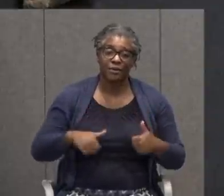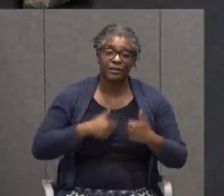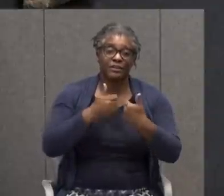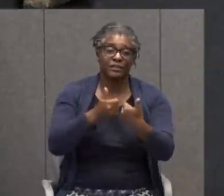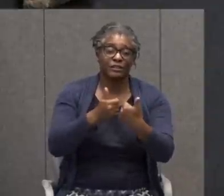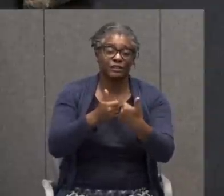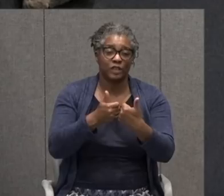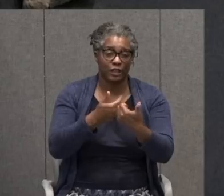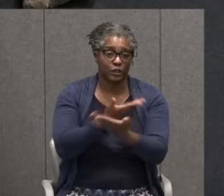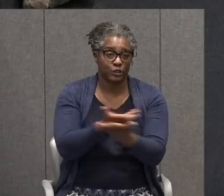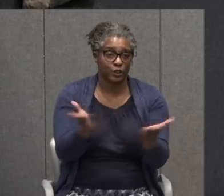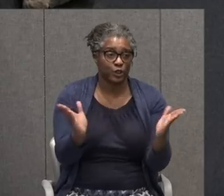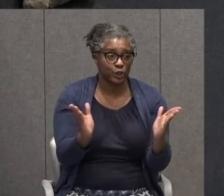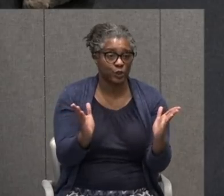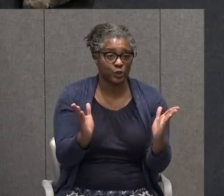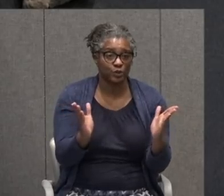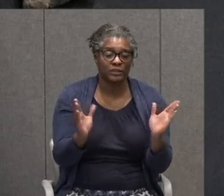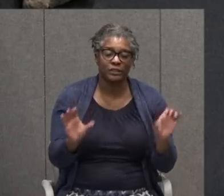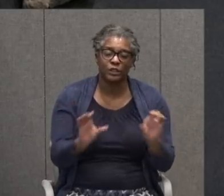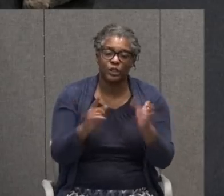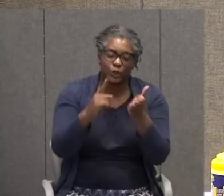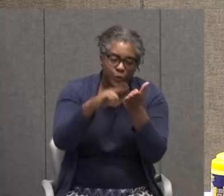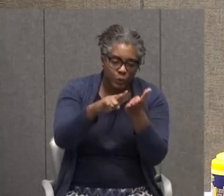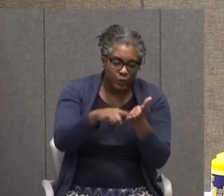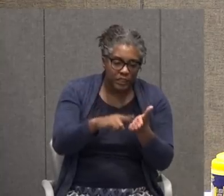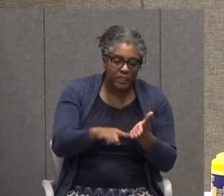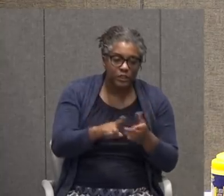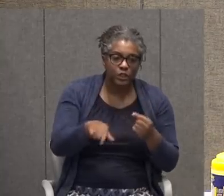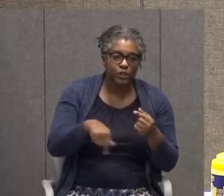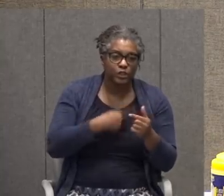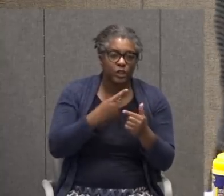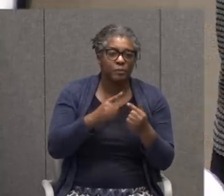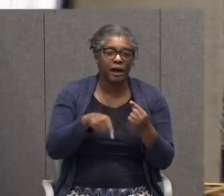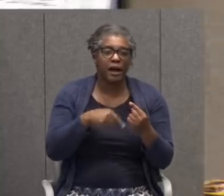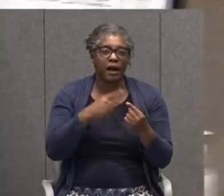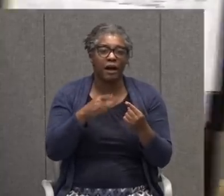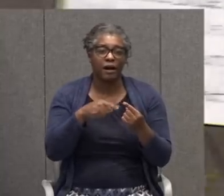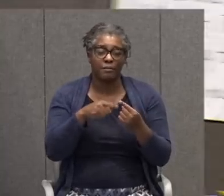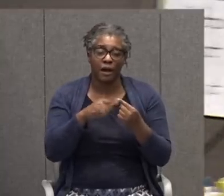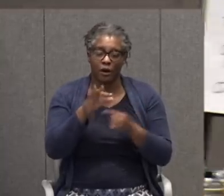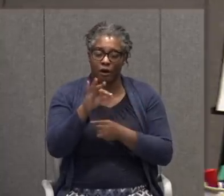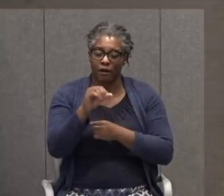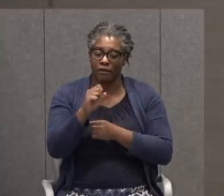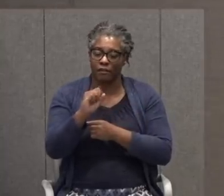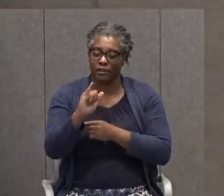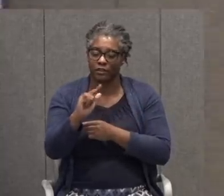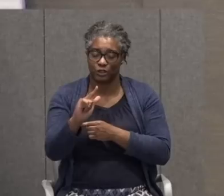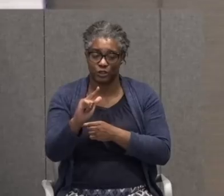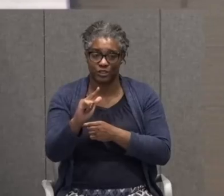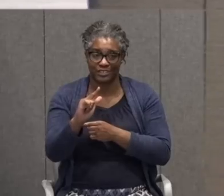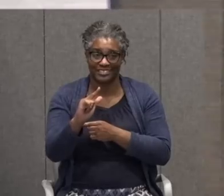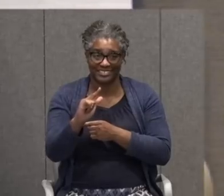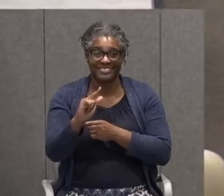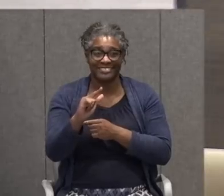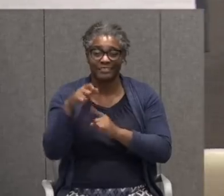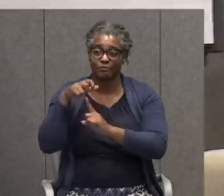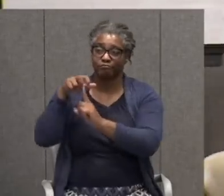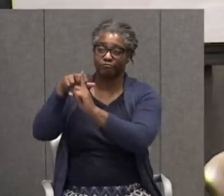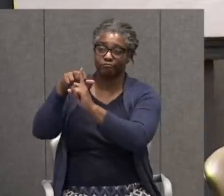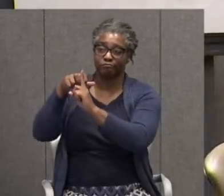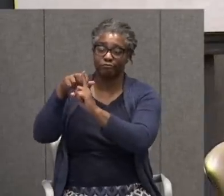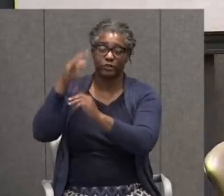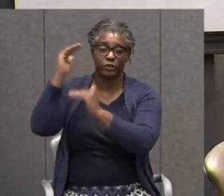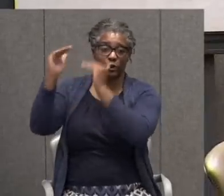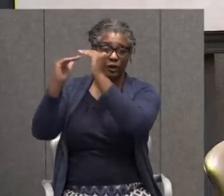on fossils. If you have a grown-up that could help you, that would be wonderful. And she mentioned some really